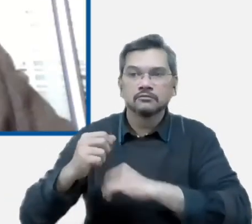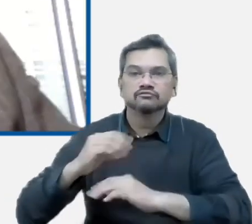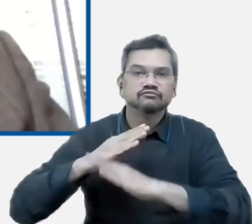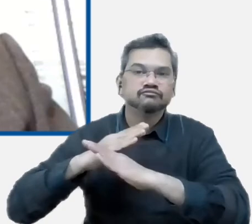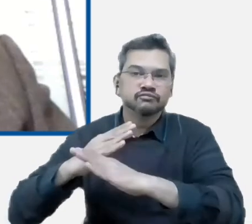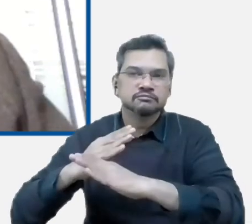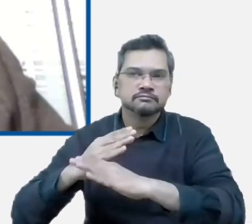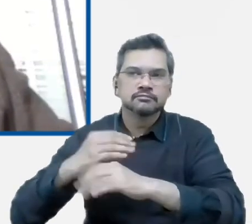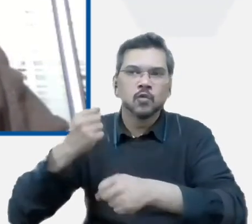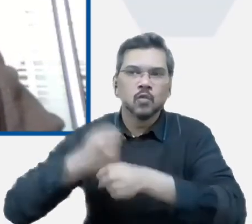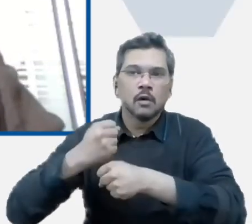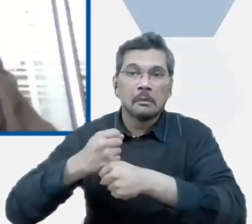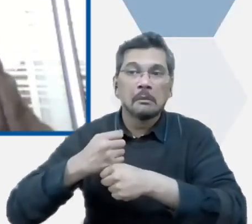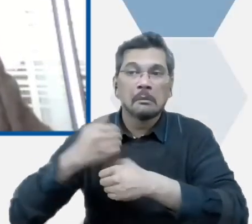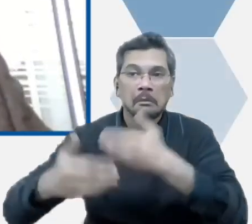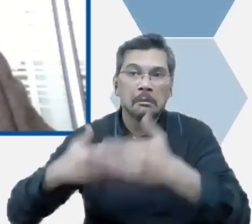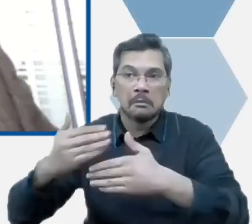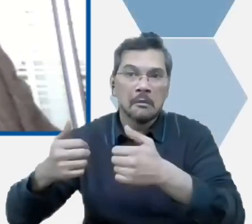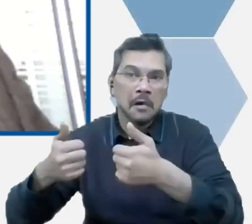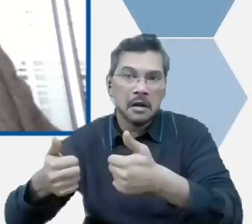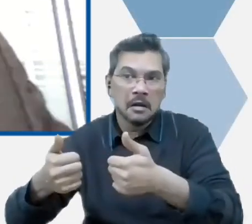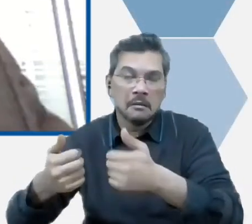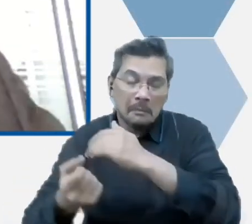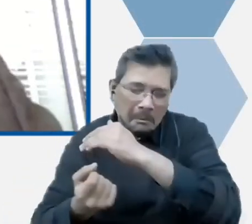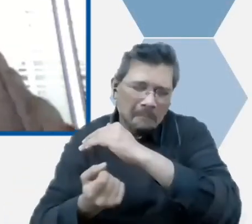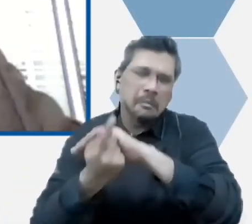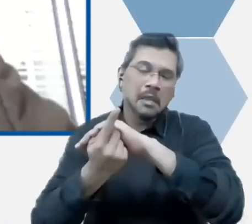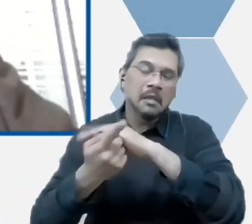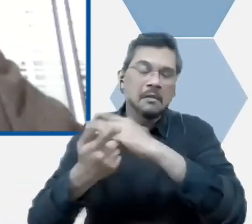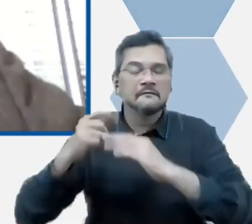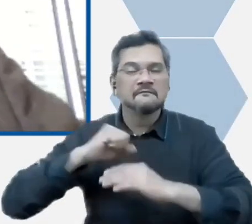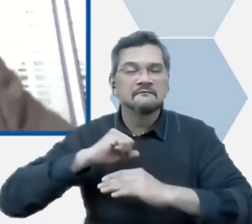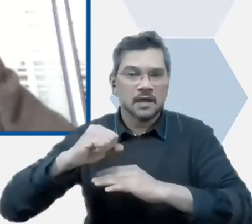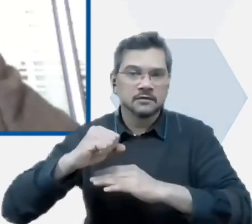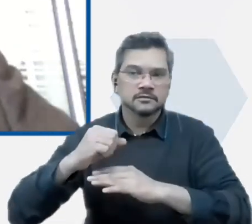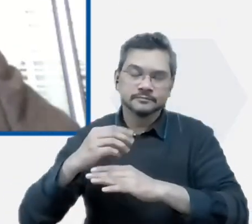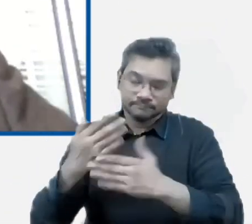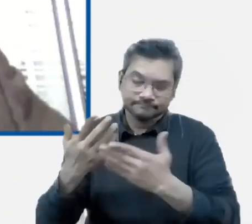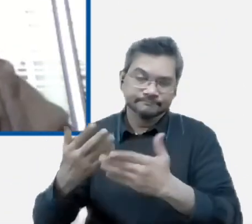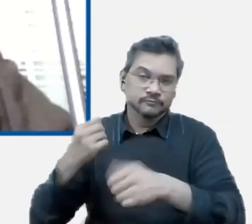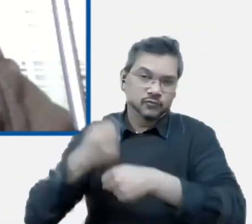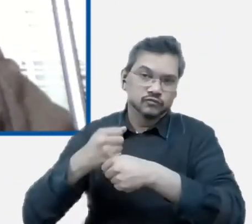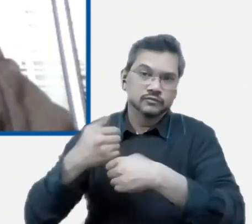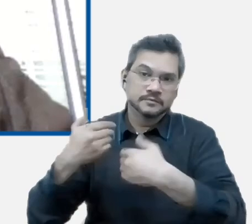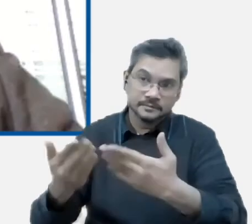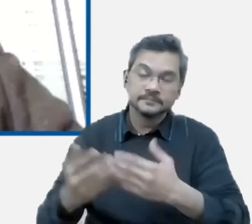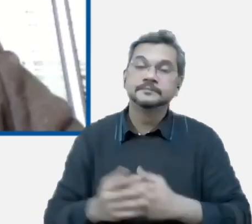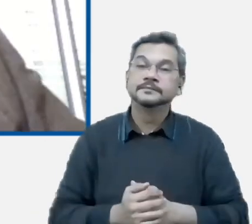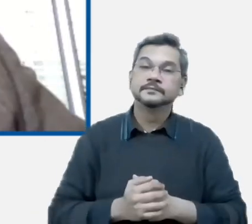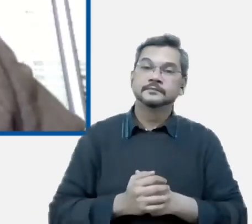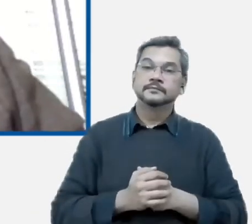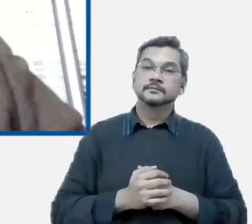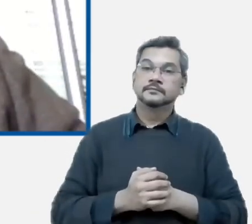previous presentation that we are operationalizing as well as deploying